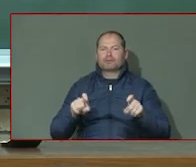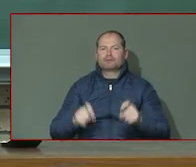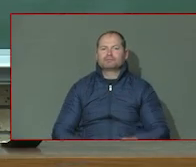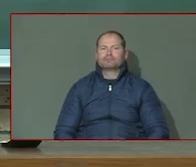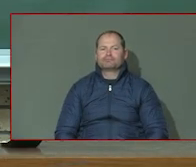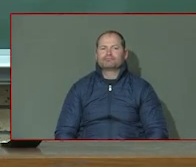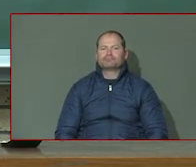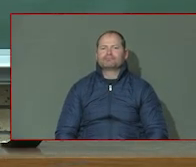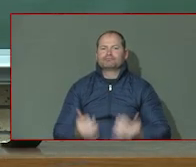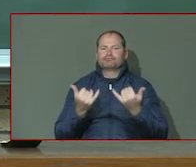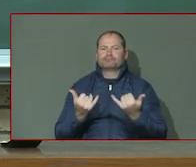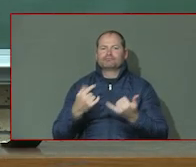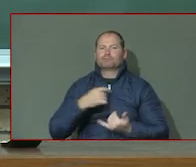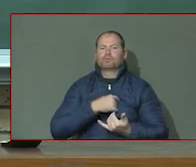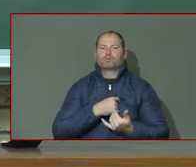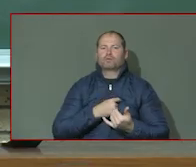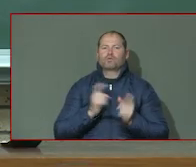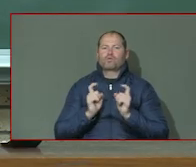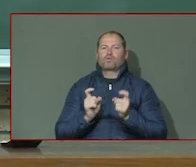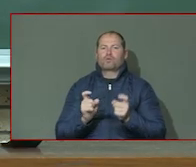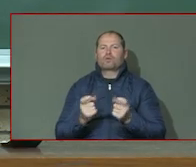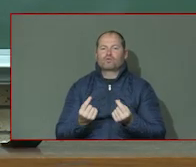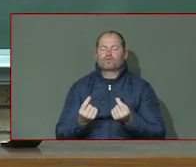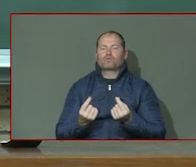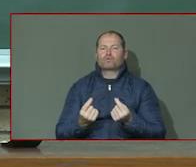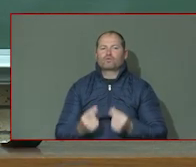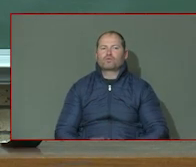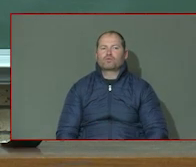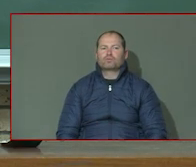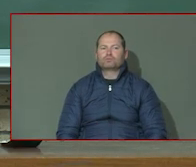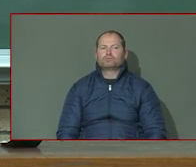So let's quickly look. Candy